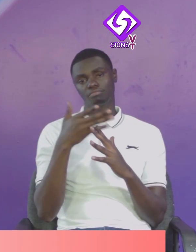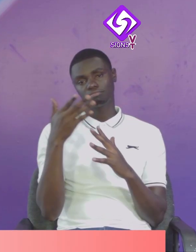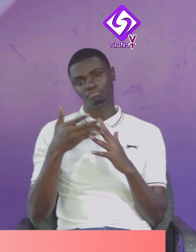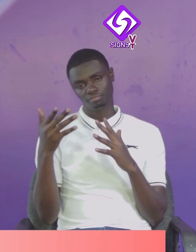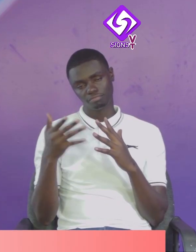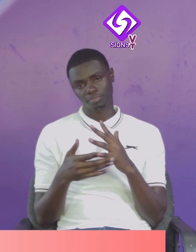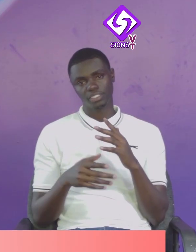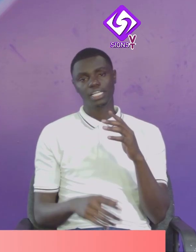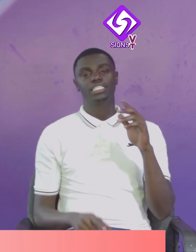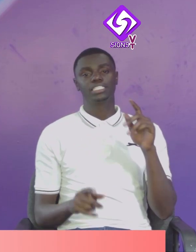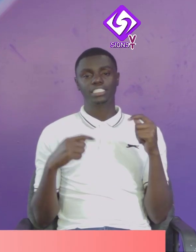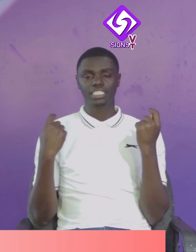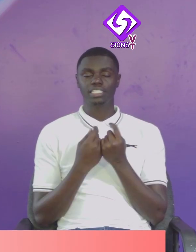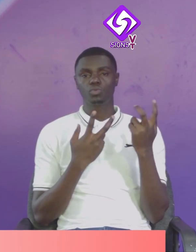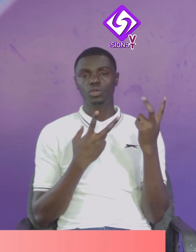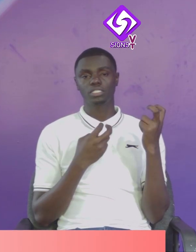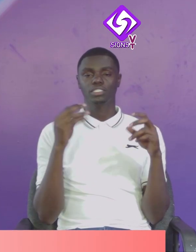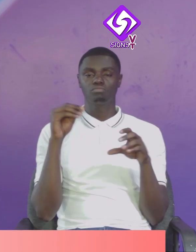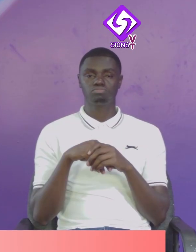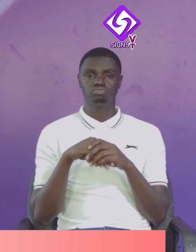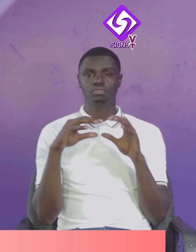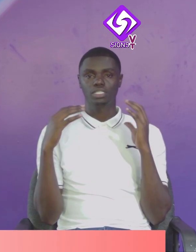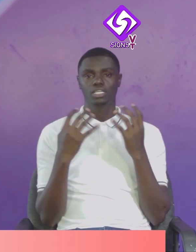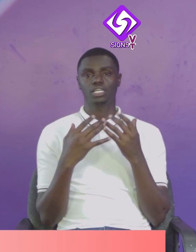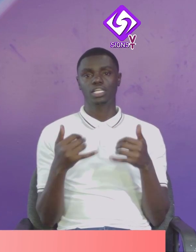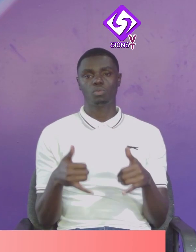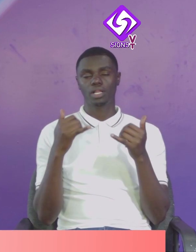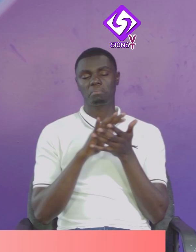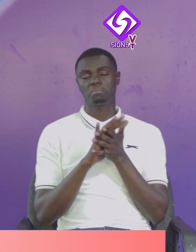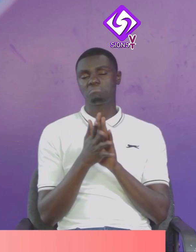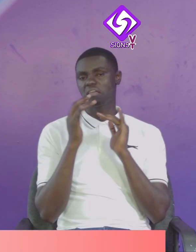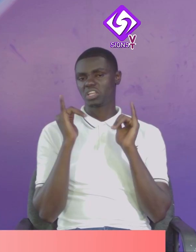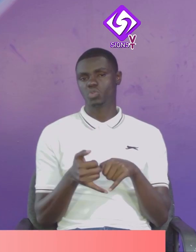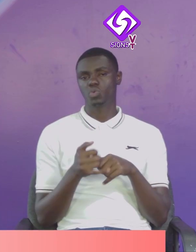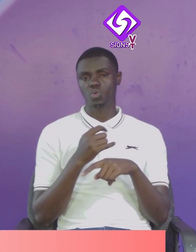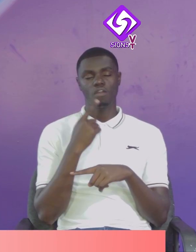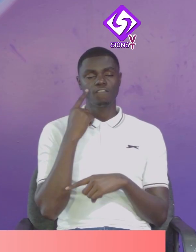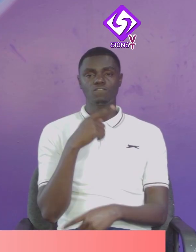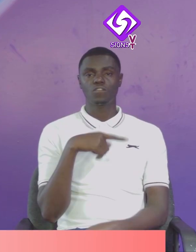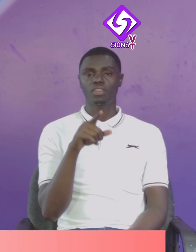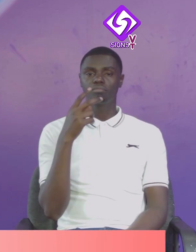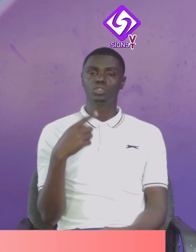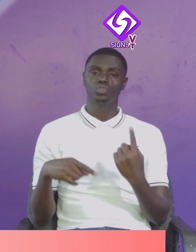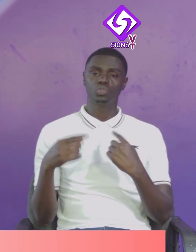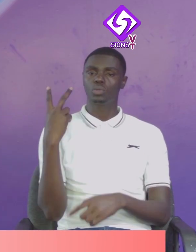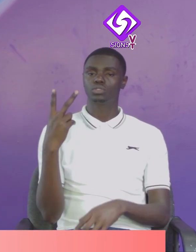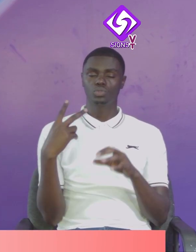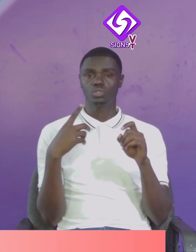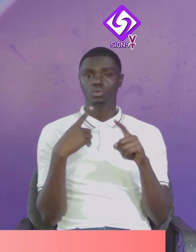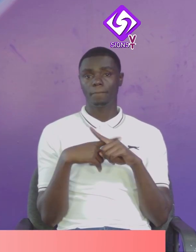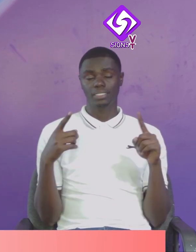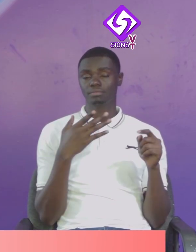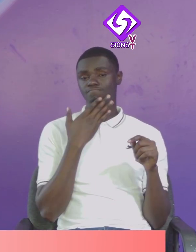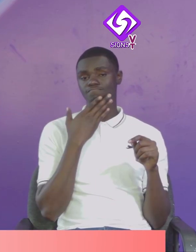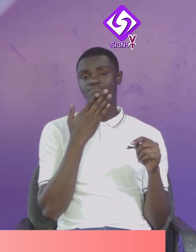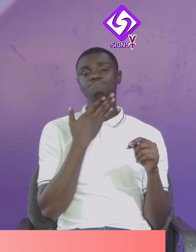is a team we expect to be in the World Cup. So it is nothing new to me for them winning 2-0. Right. But what I will